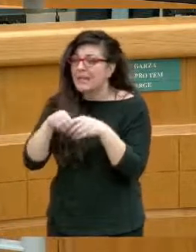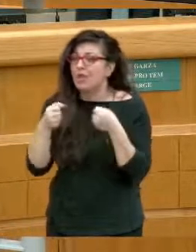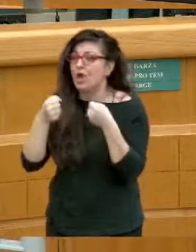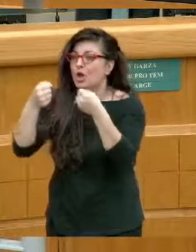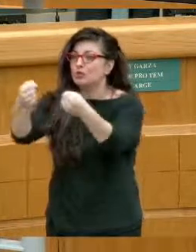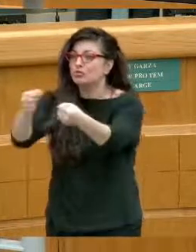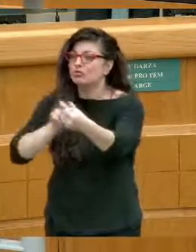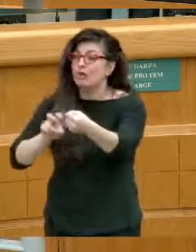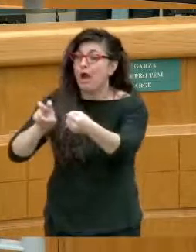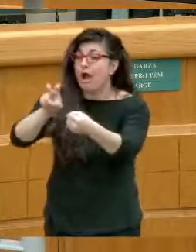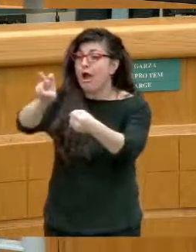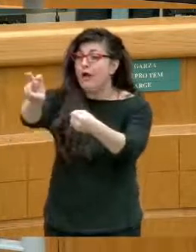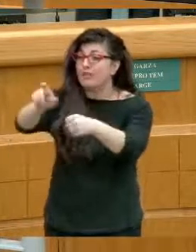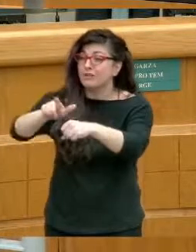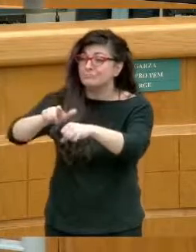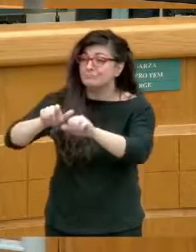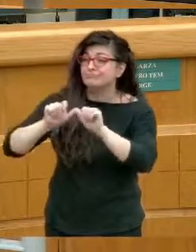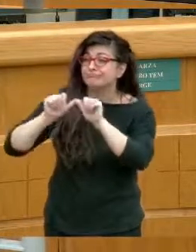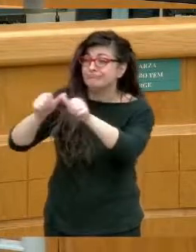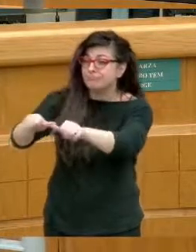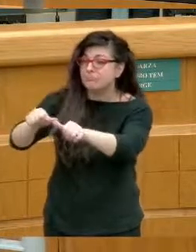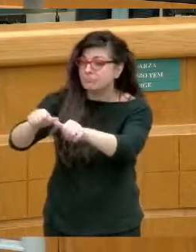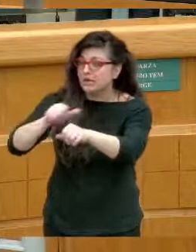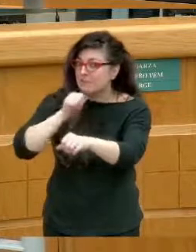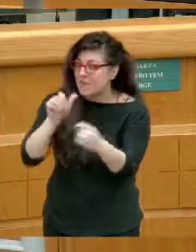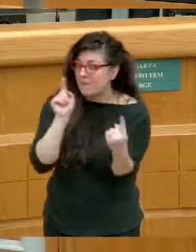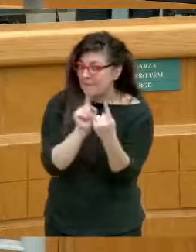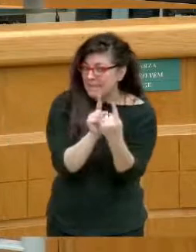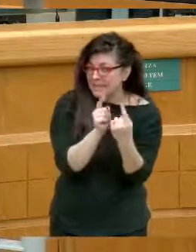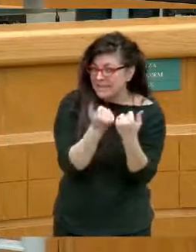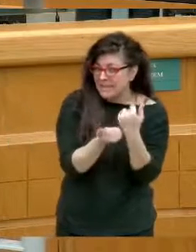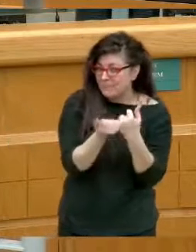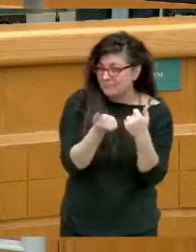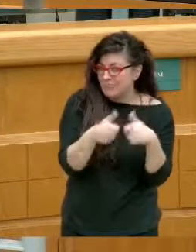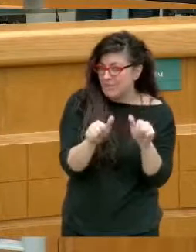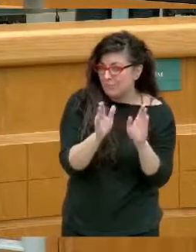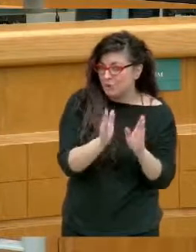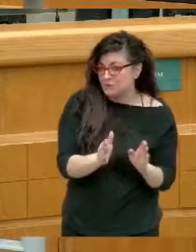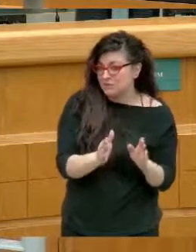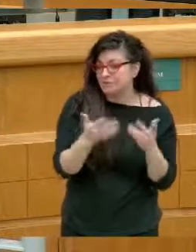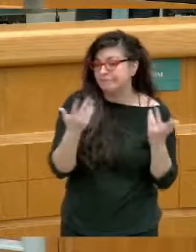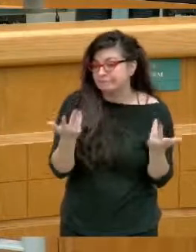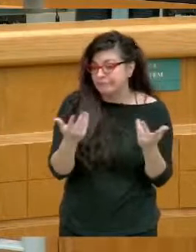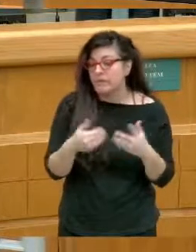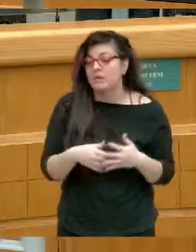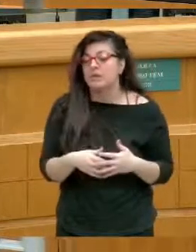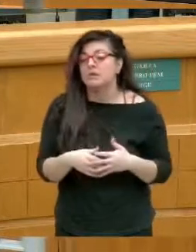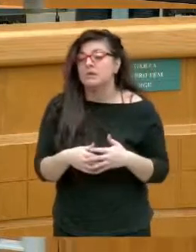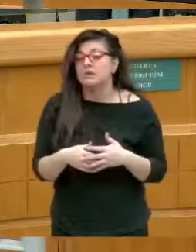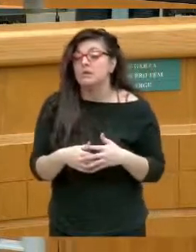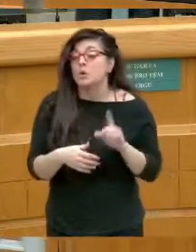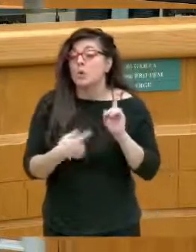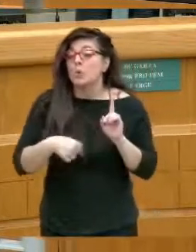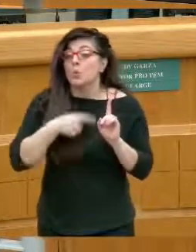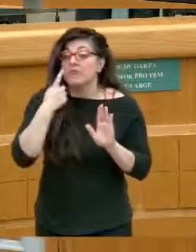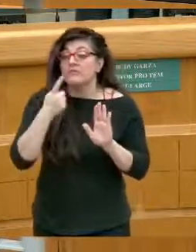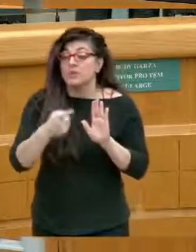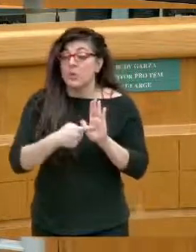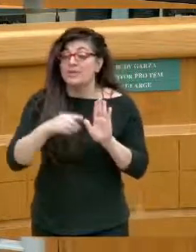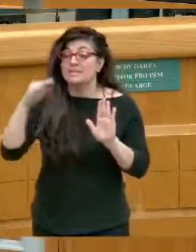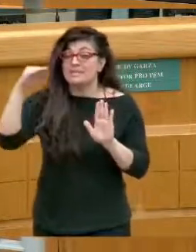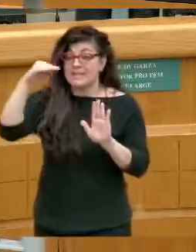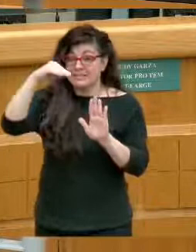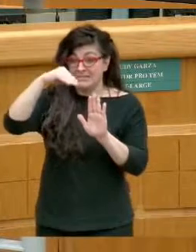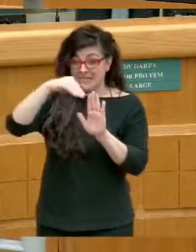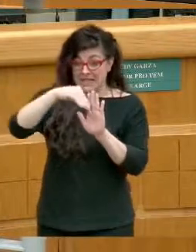driving in your car are automatically removed from this data set. So what we saw was a decline. By the